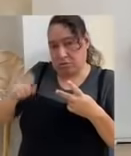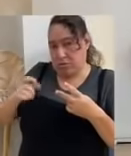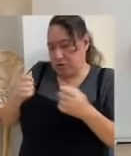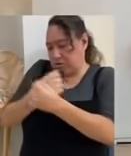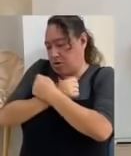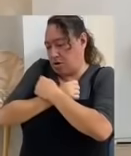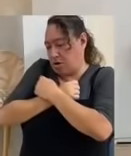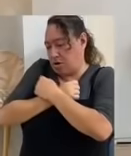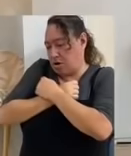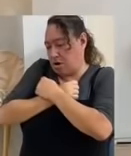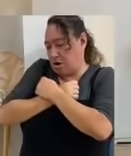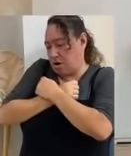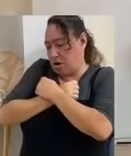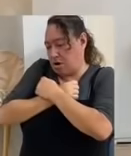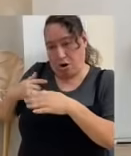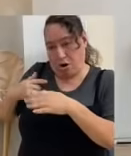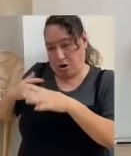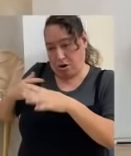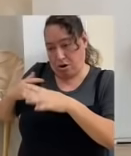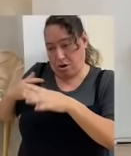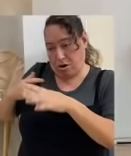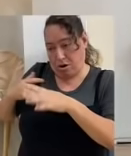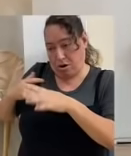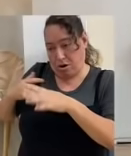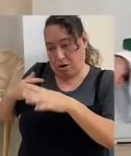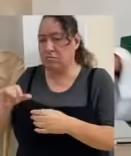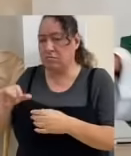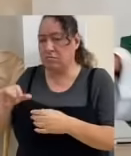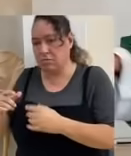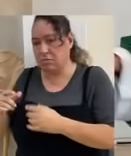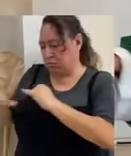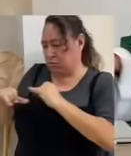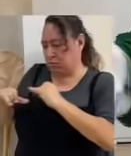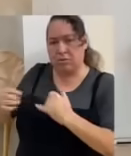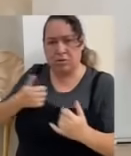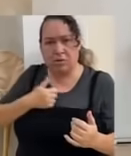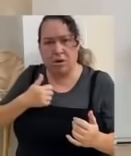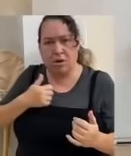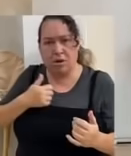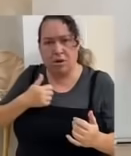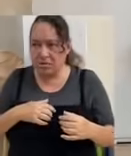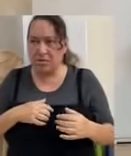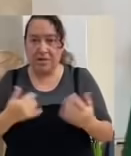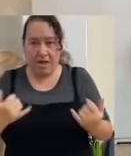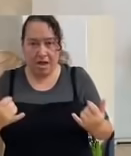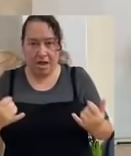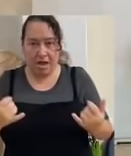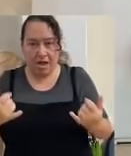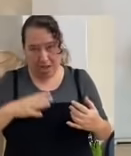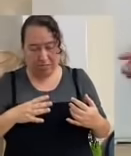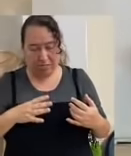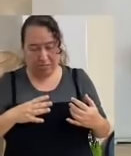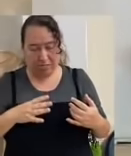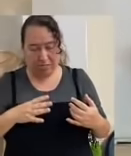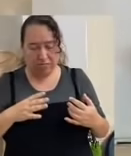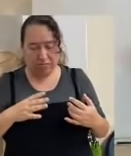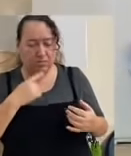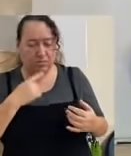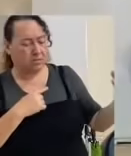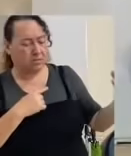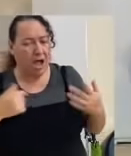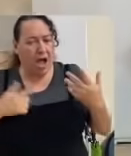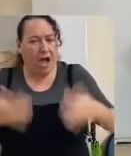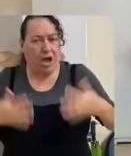then he says, the young man sincerely, he says, I fulfilled this. I have fulfilled all these commandments. And we could say we fulfilled